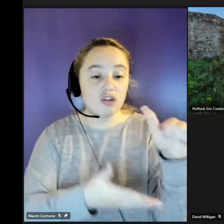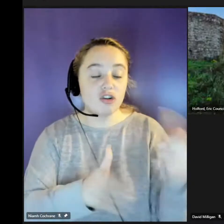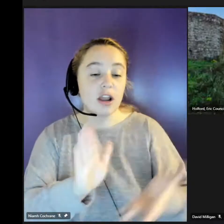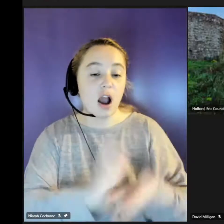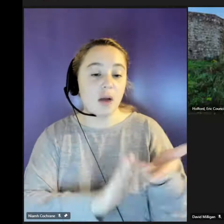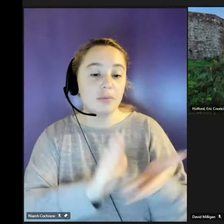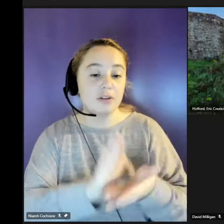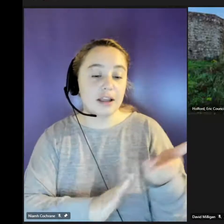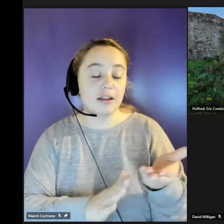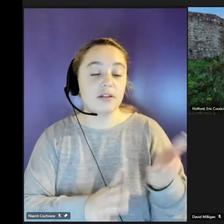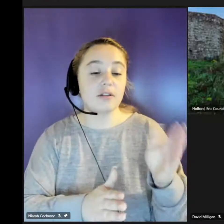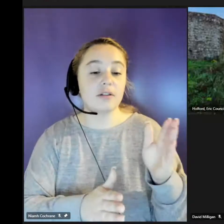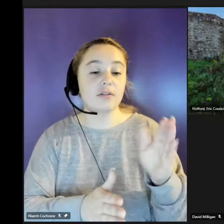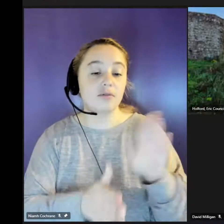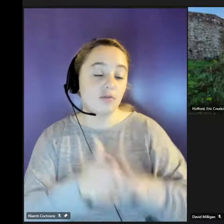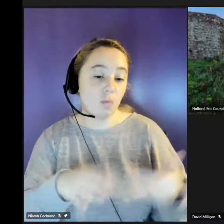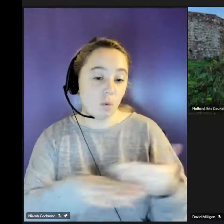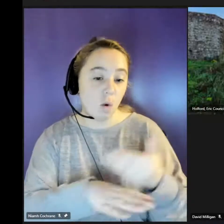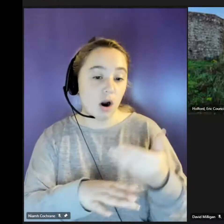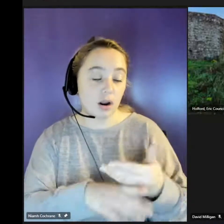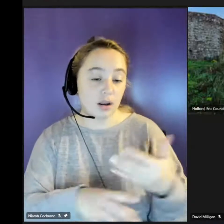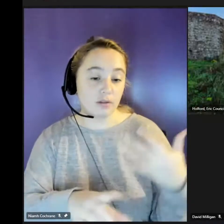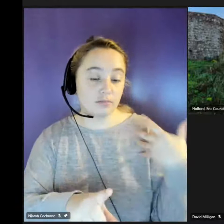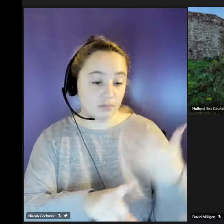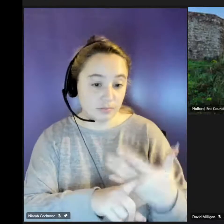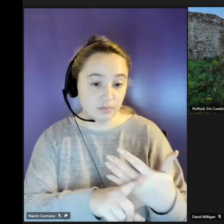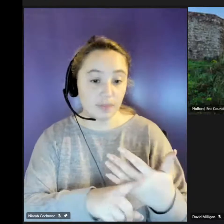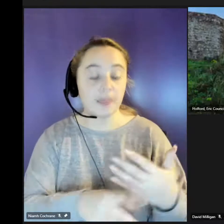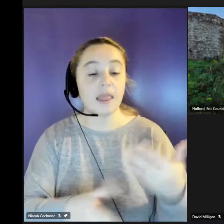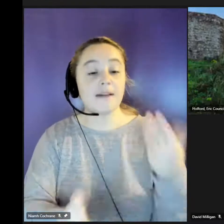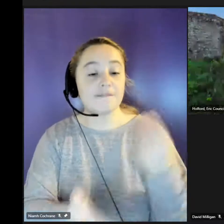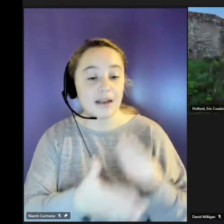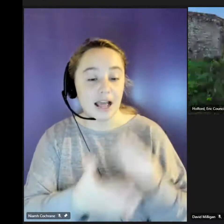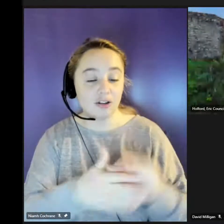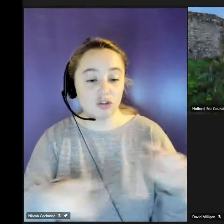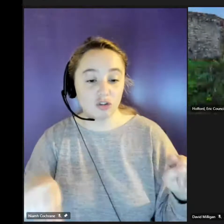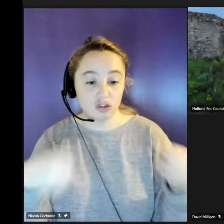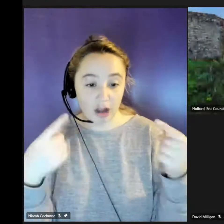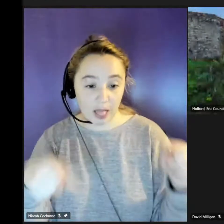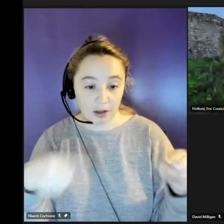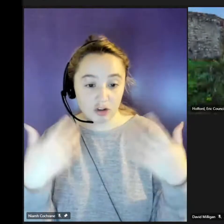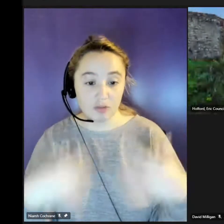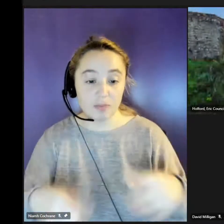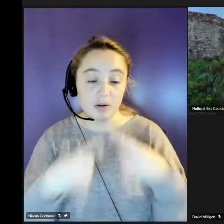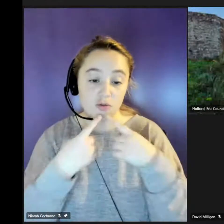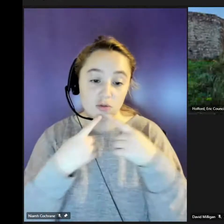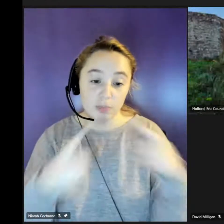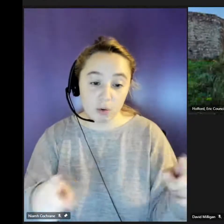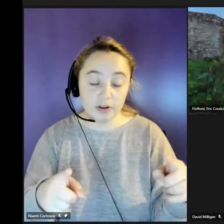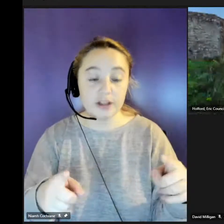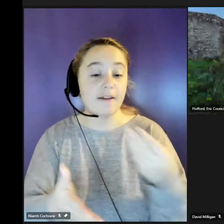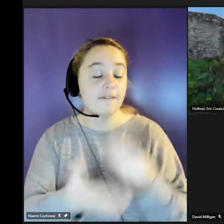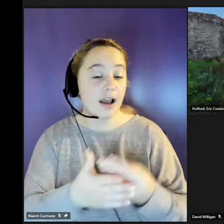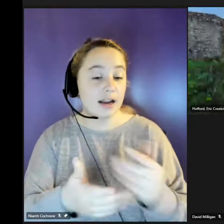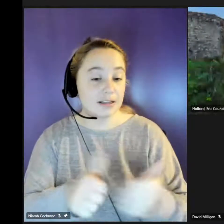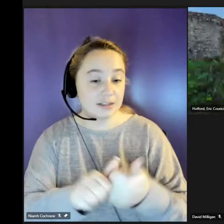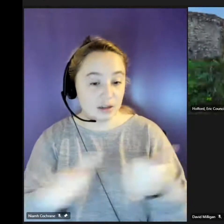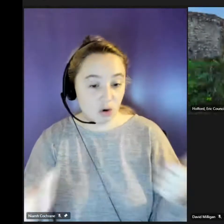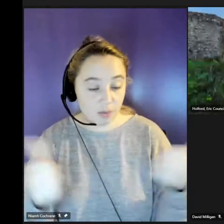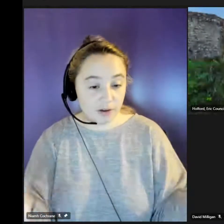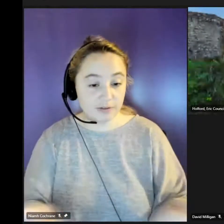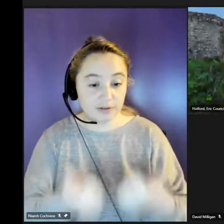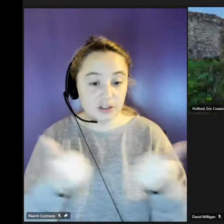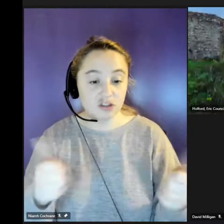on the work that's being done. The financial challenges have been reported to both Finance and Corporate and to the